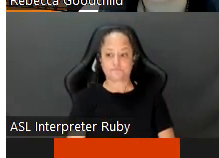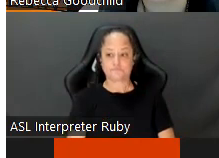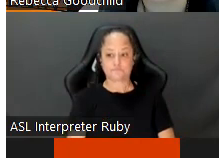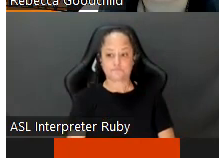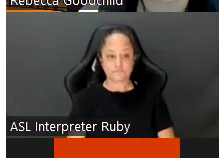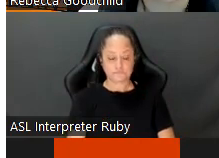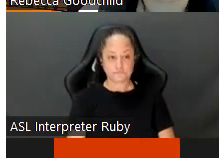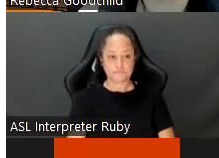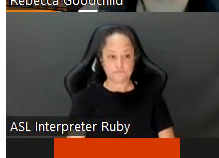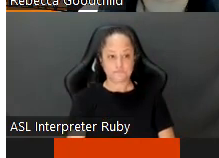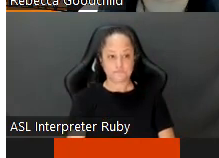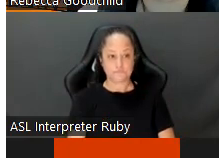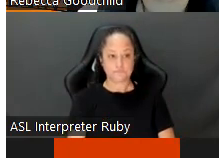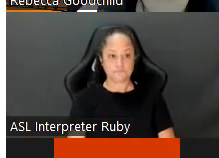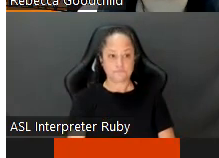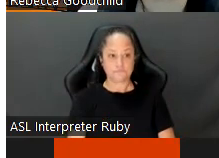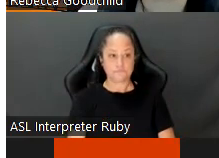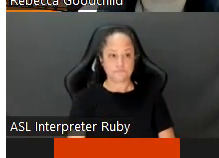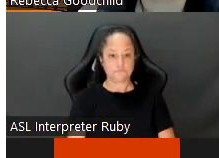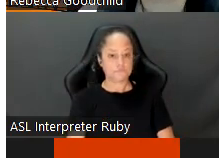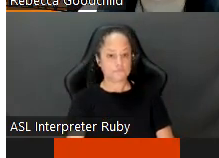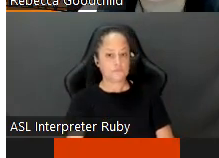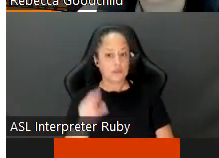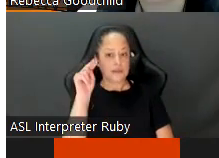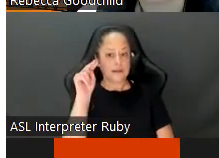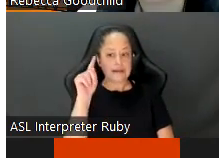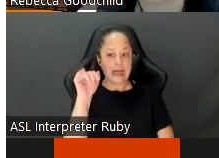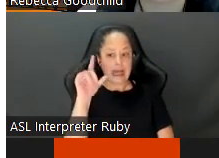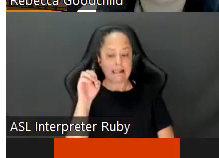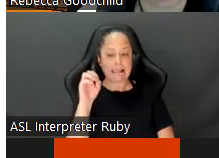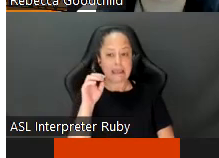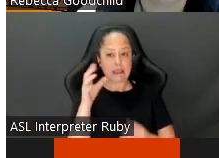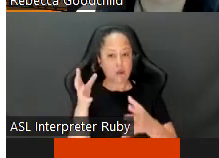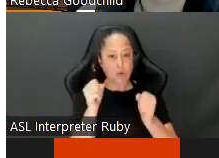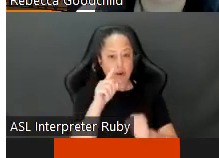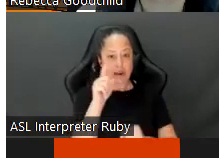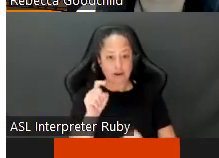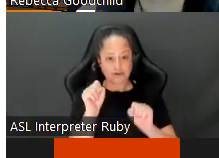I think it's you. Can I have a quick question?